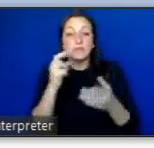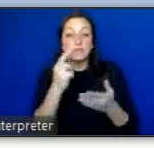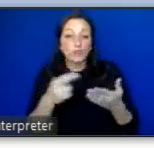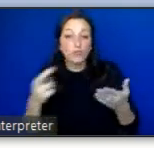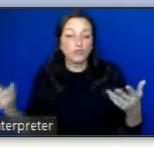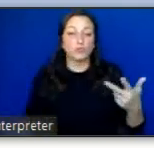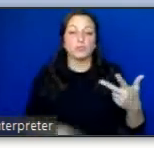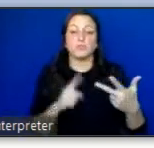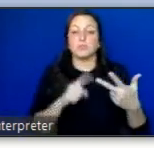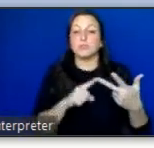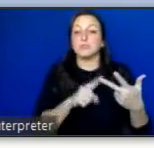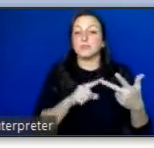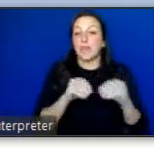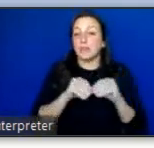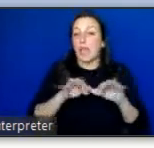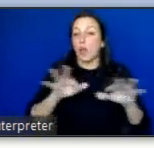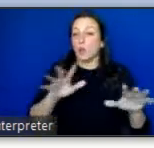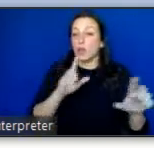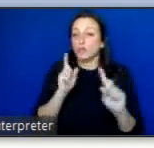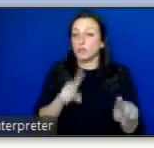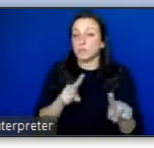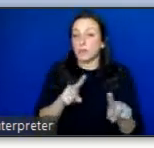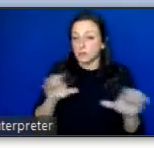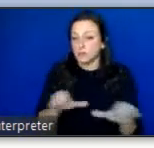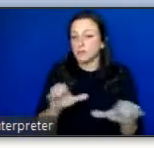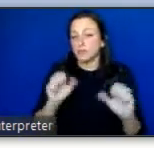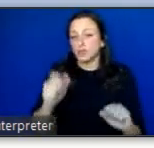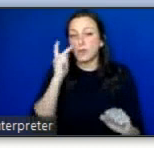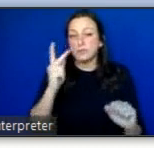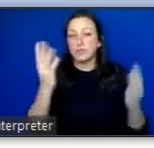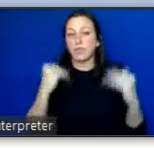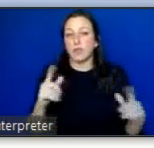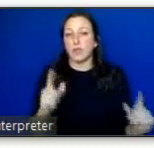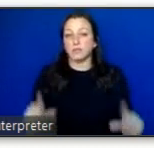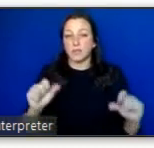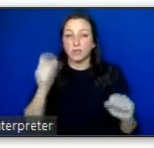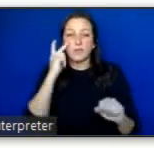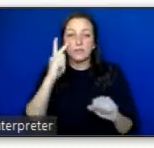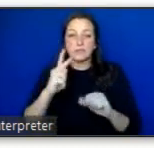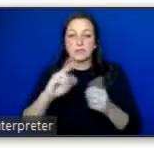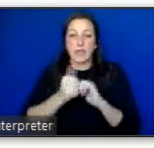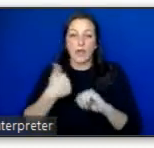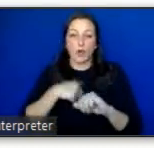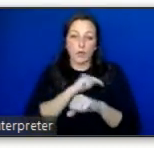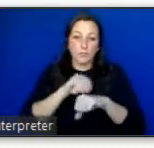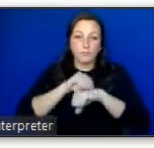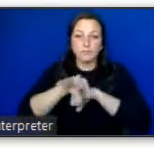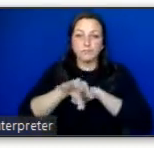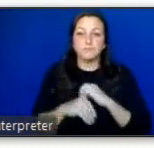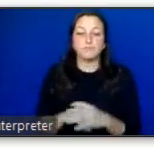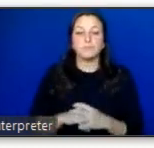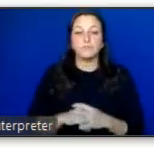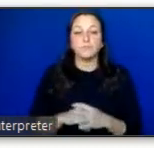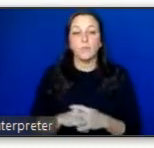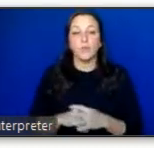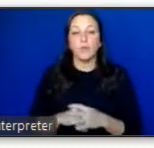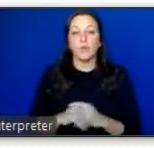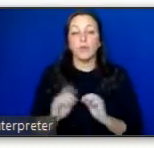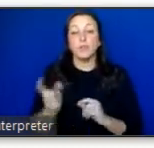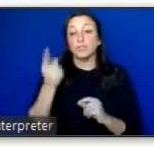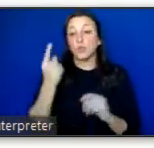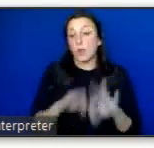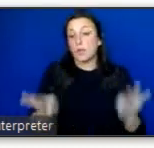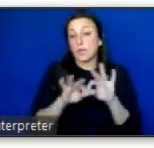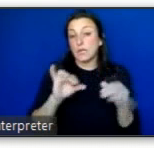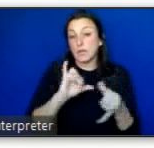outbreak response activities. And if you go to the next slide, you can see the impact that we've had through these activities. So one of the key measures